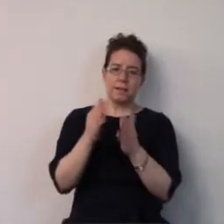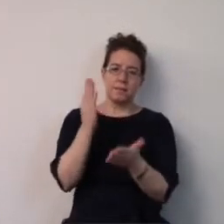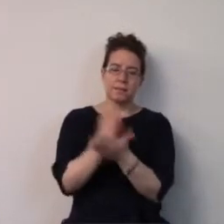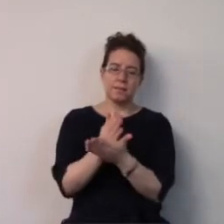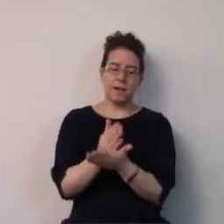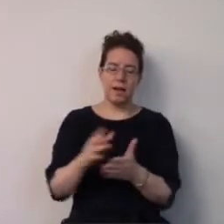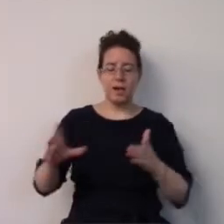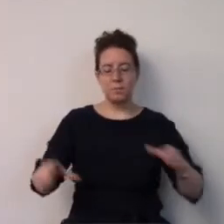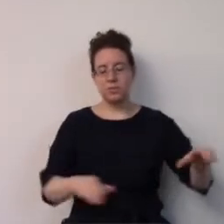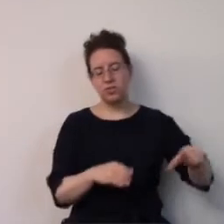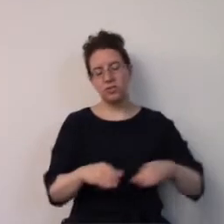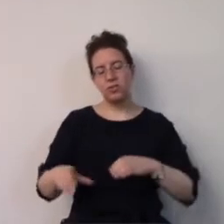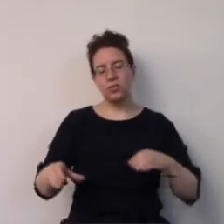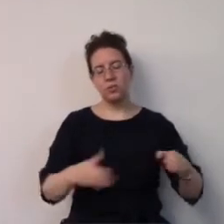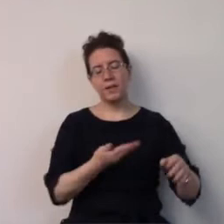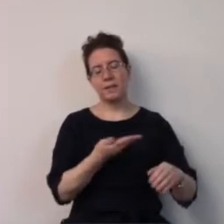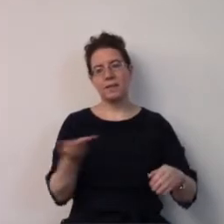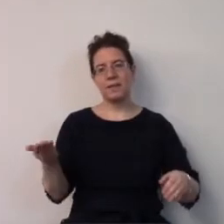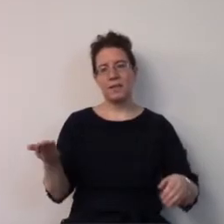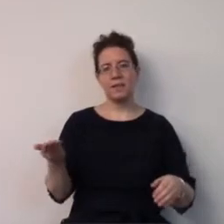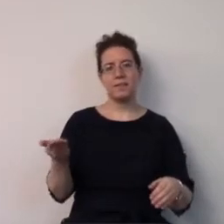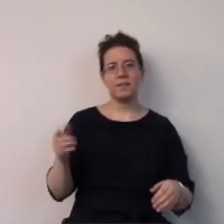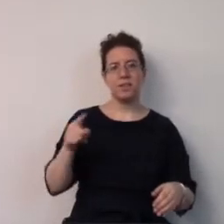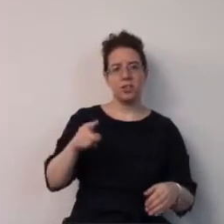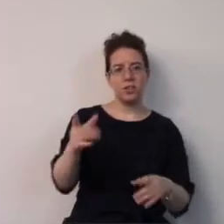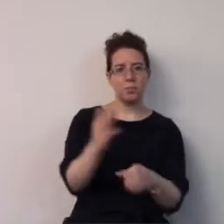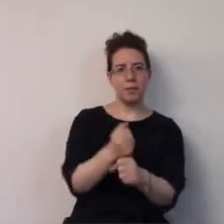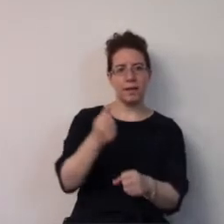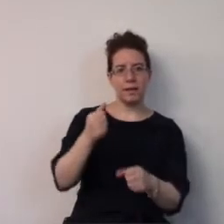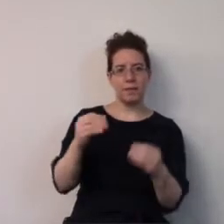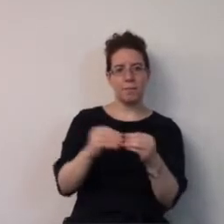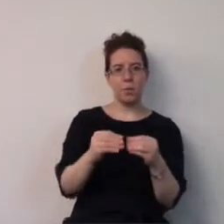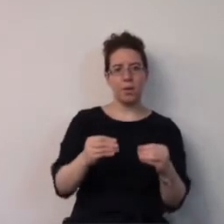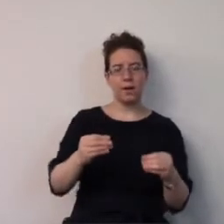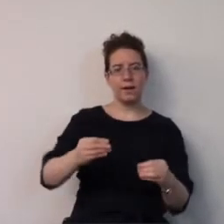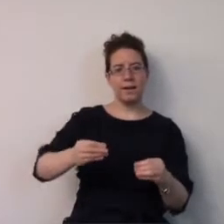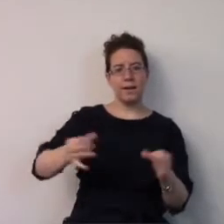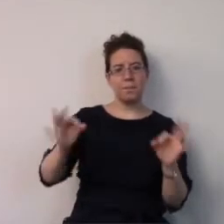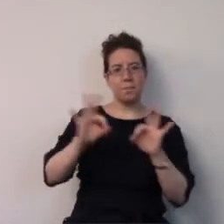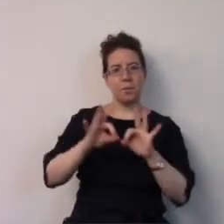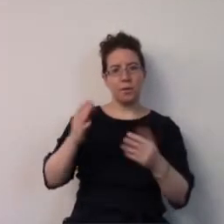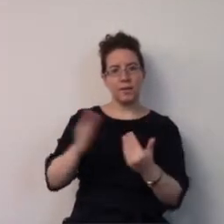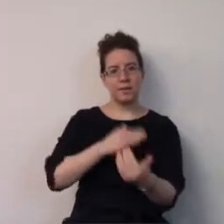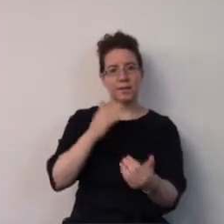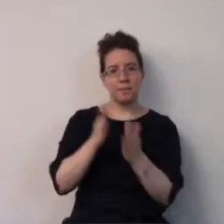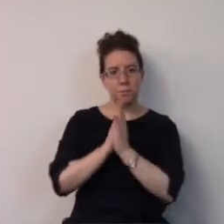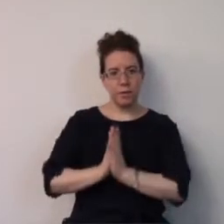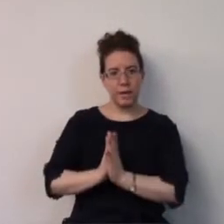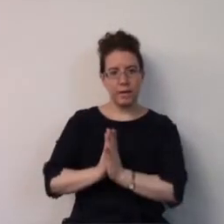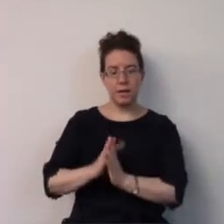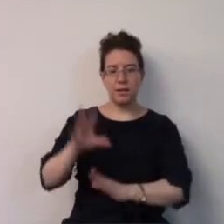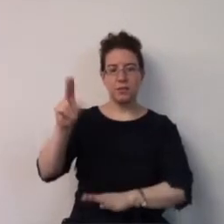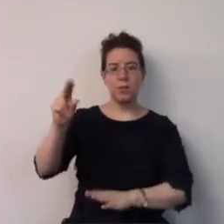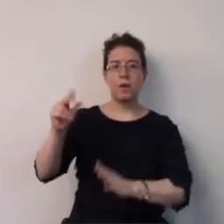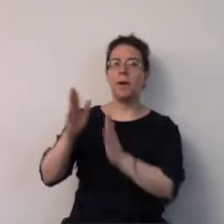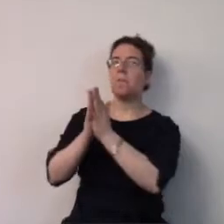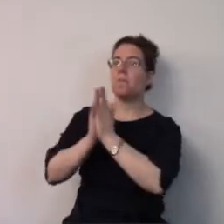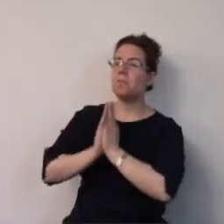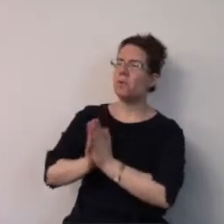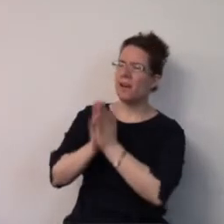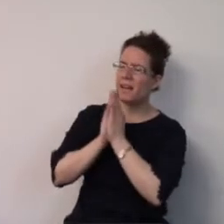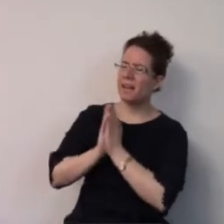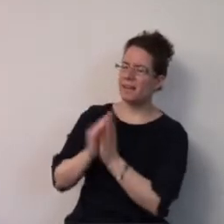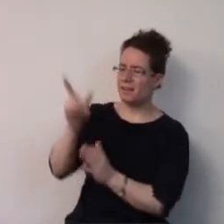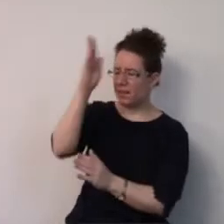with my words. I'm not here to tear you down. I'm here to help you. Right. Listen. Right. All right. The